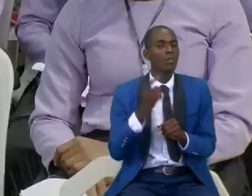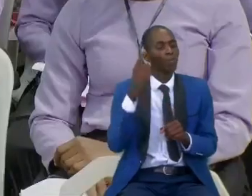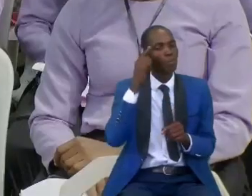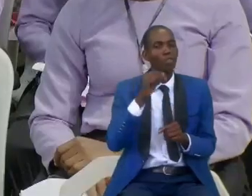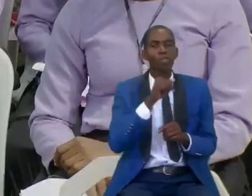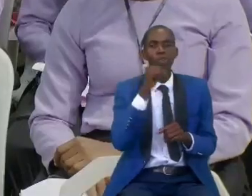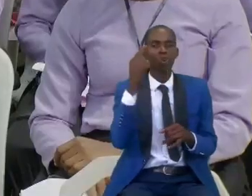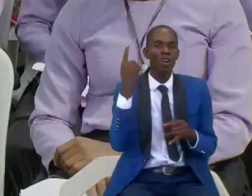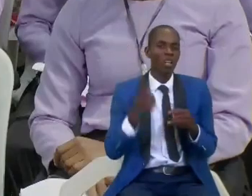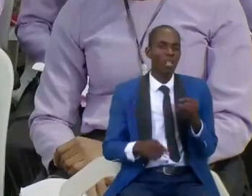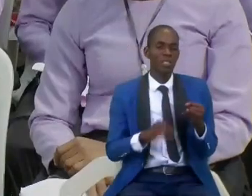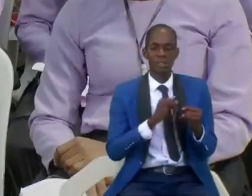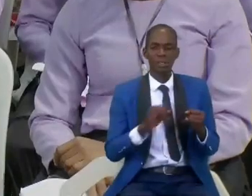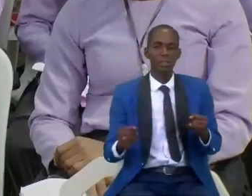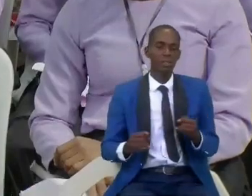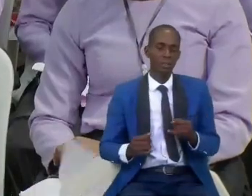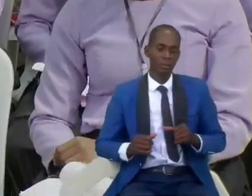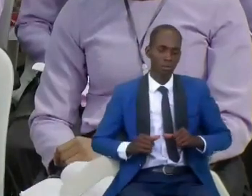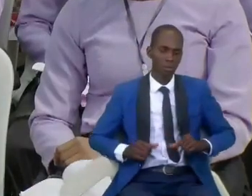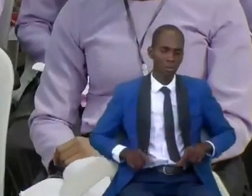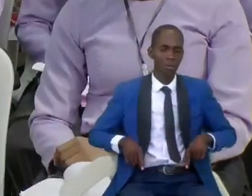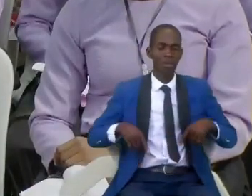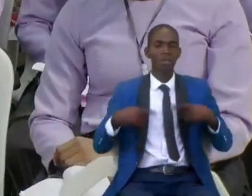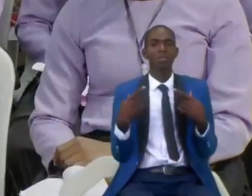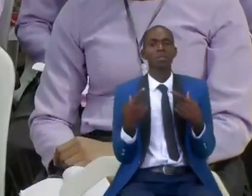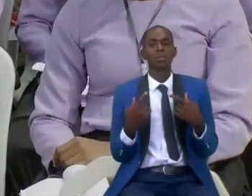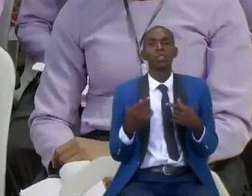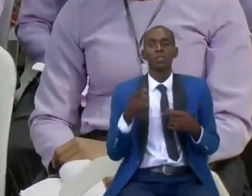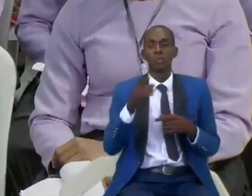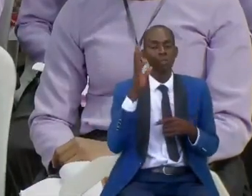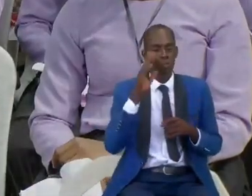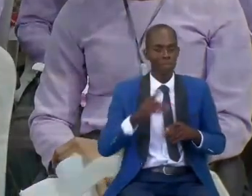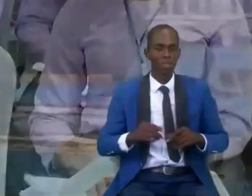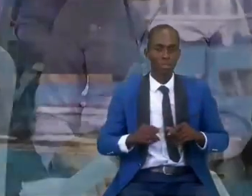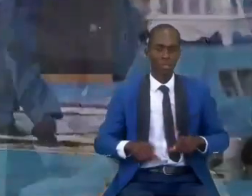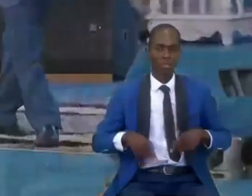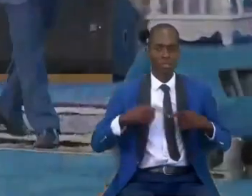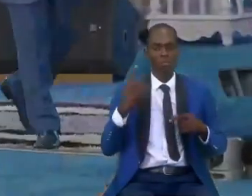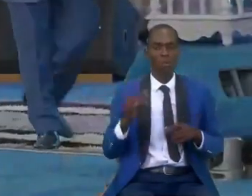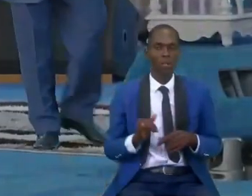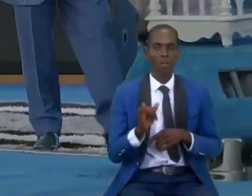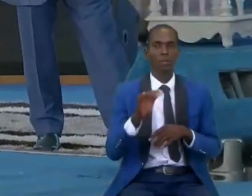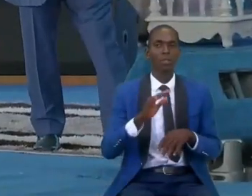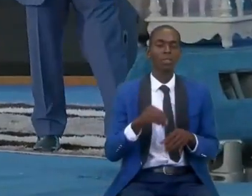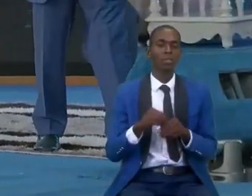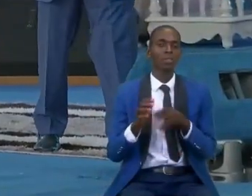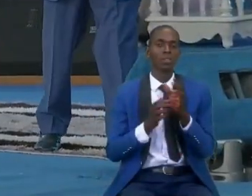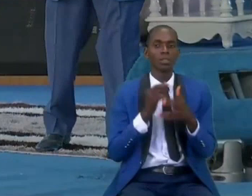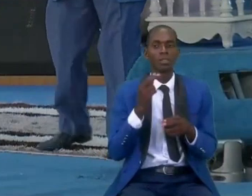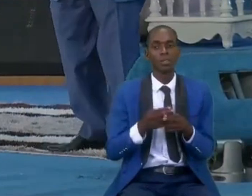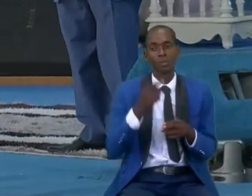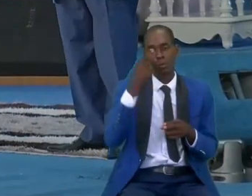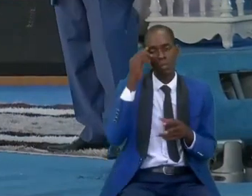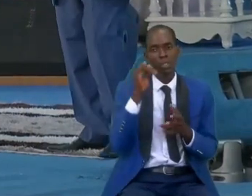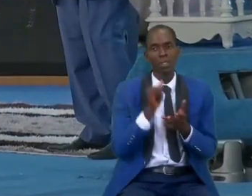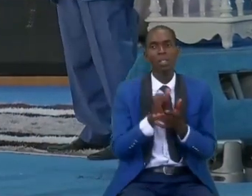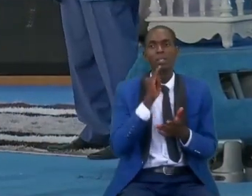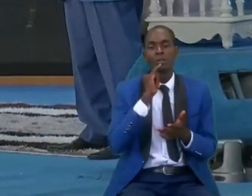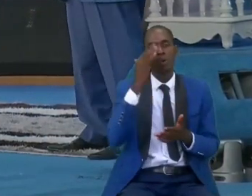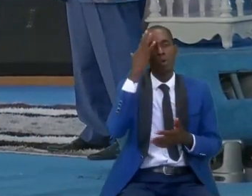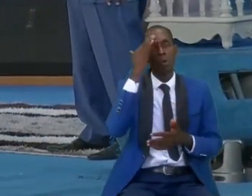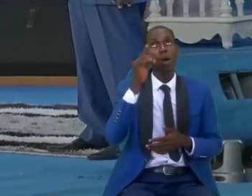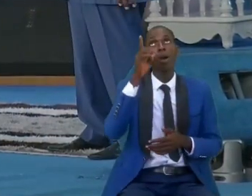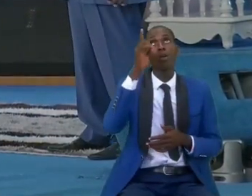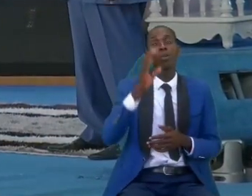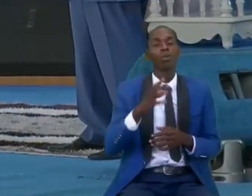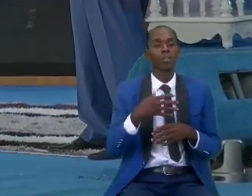heaven. Because that's why God created us. He wanted to have men and women, boys